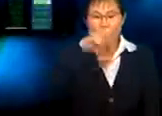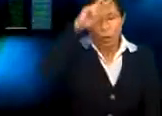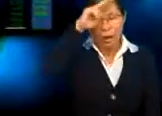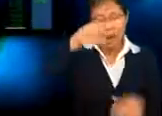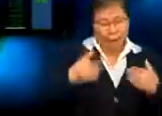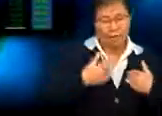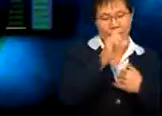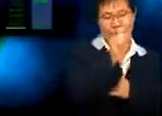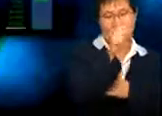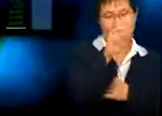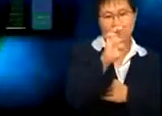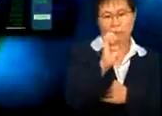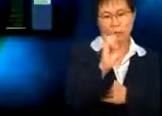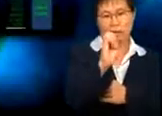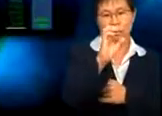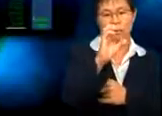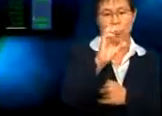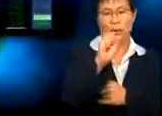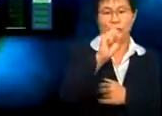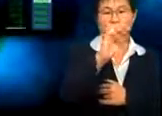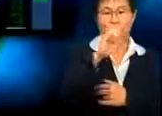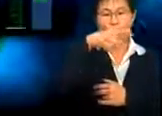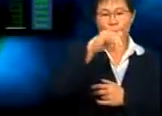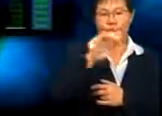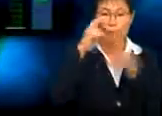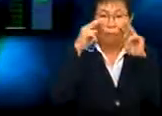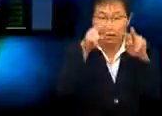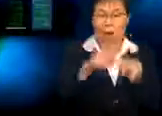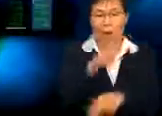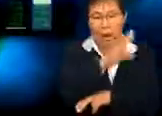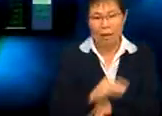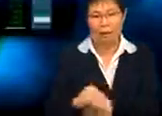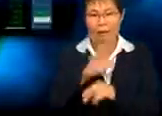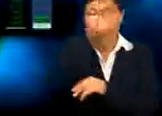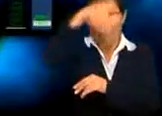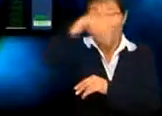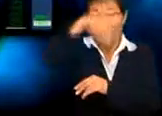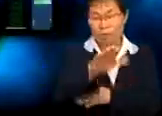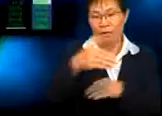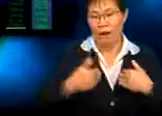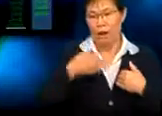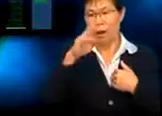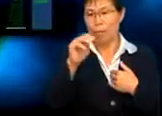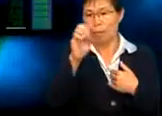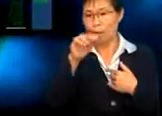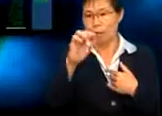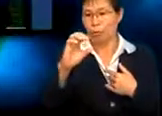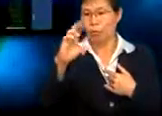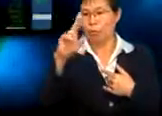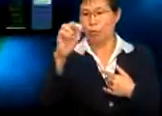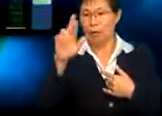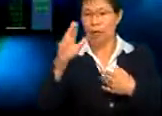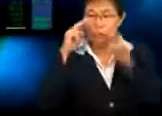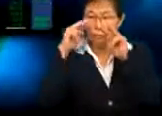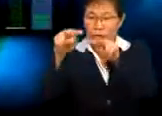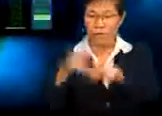A goat has stereoscopic vision. An elephant has monocular vision.